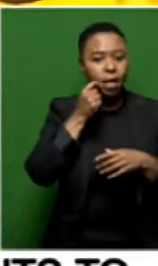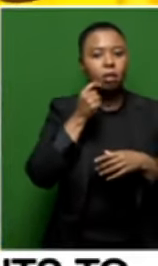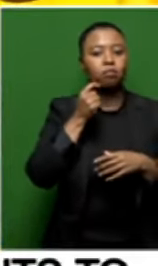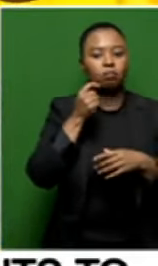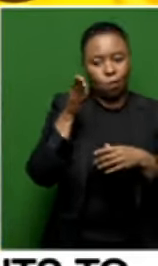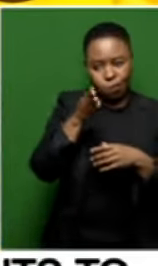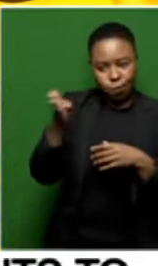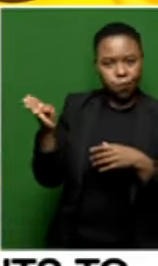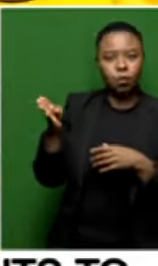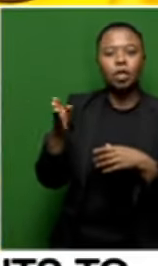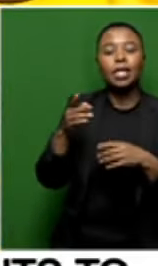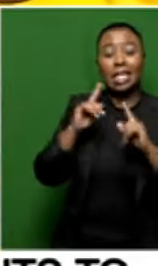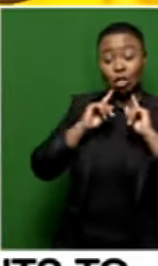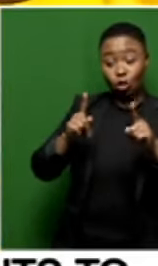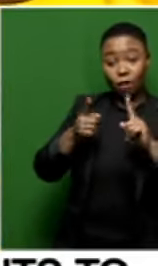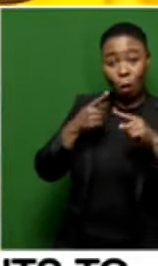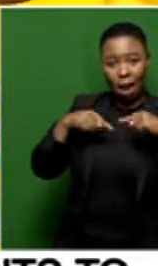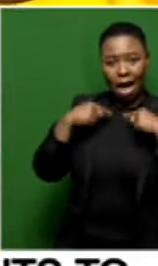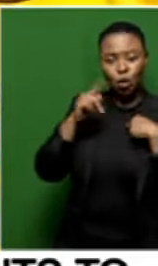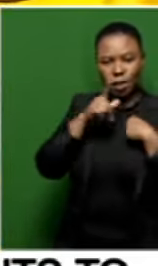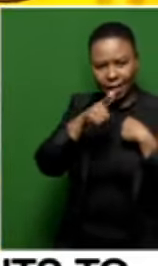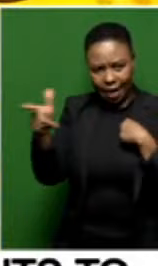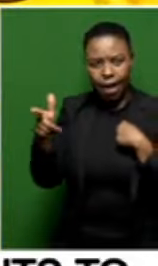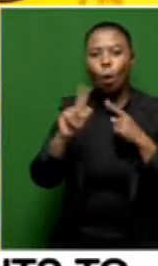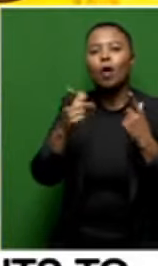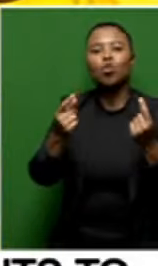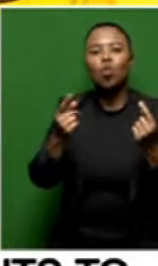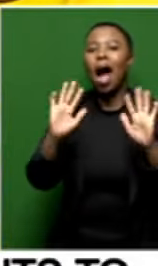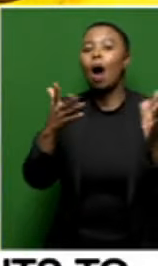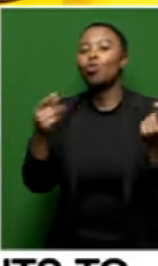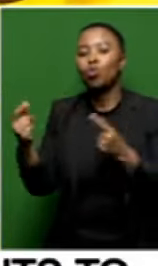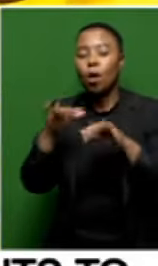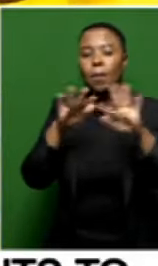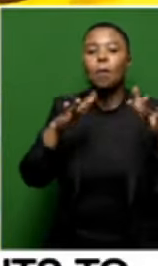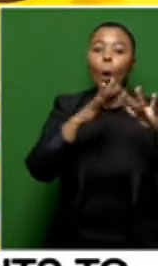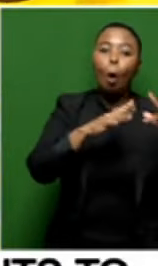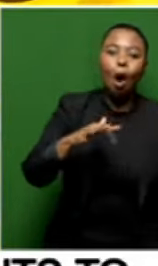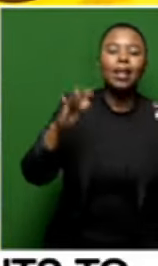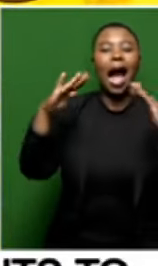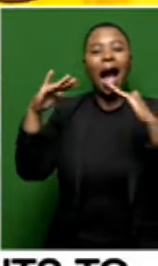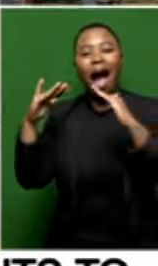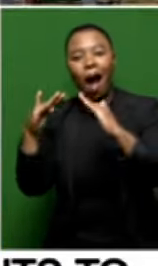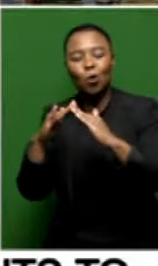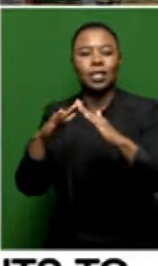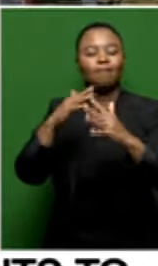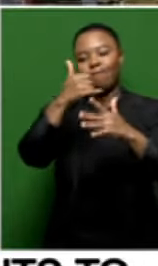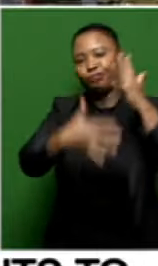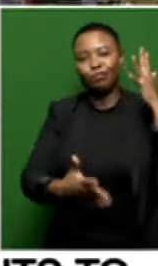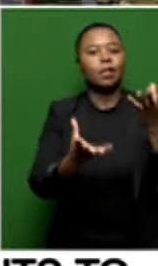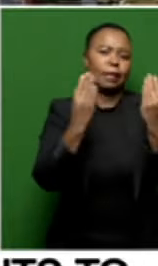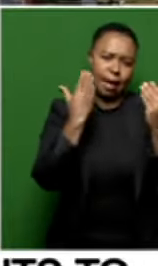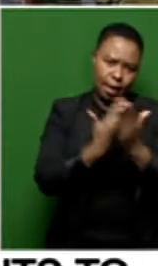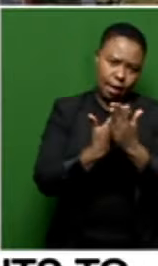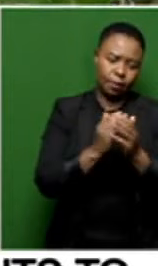us what to do, how to do it, and so that the people can have water, they can have housing, they can have all that. No